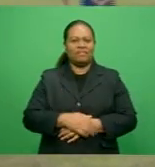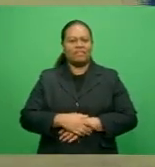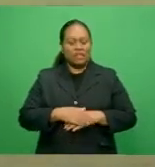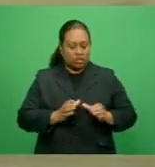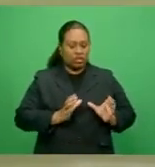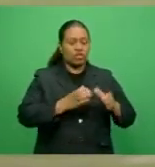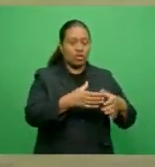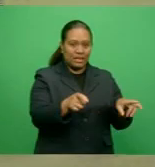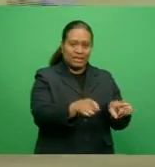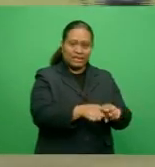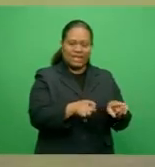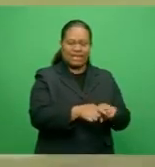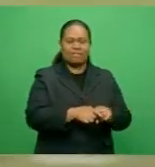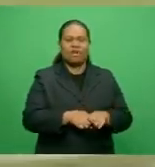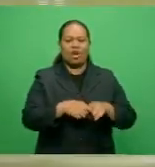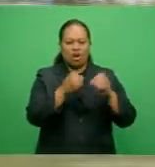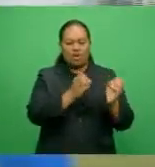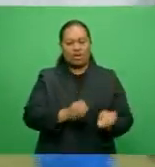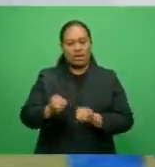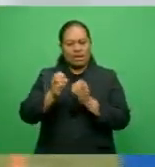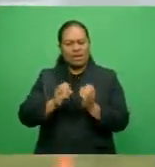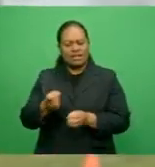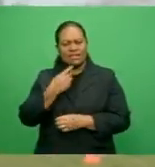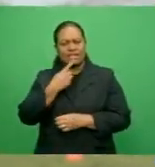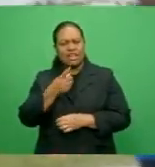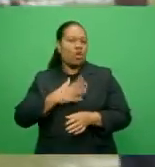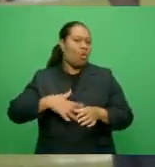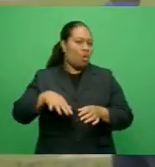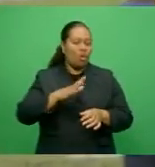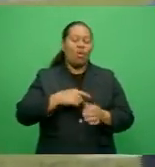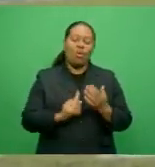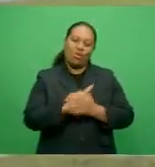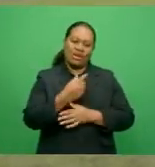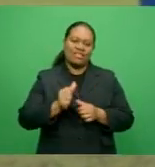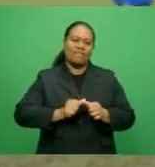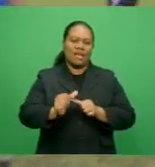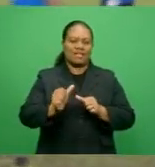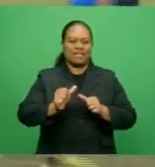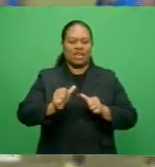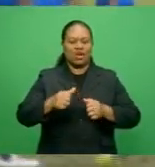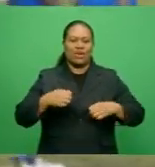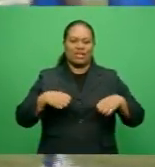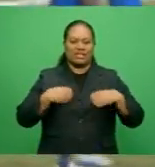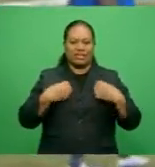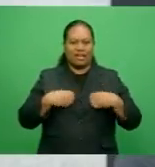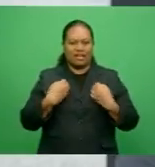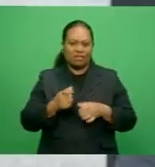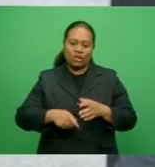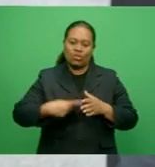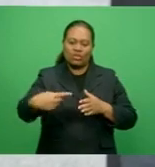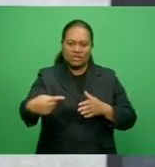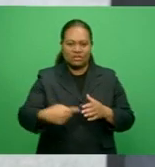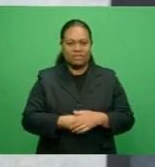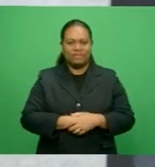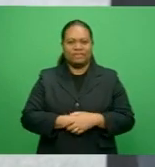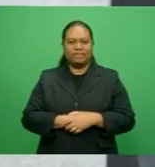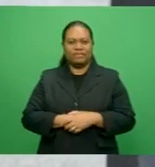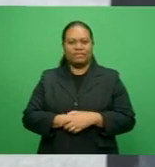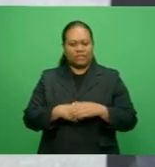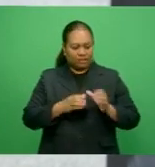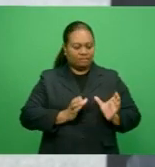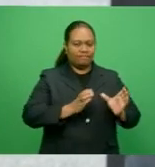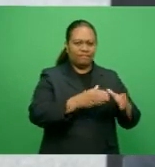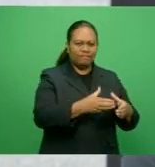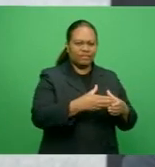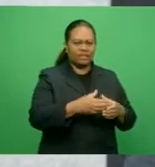in the same pool, organizers say only the best will survive. So it is a pool of death, what we call it a pool of Olympic